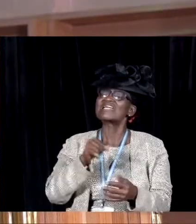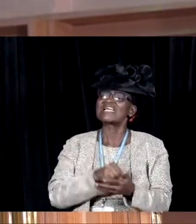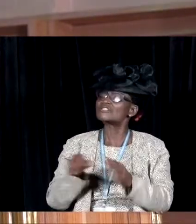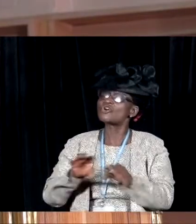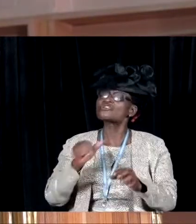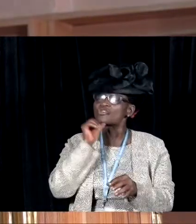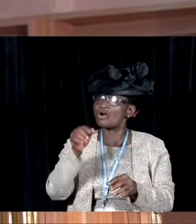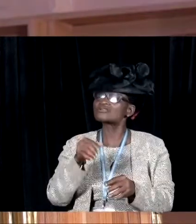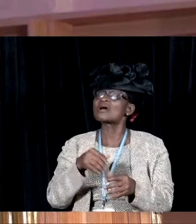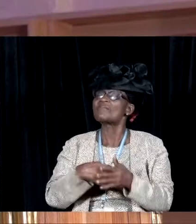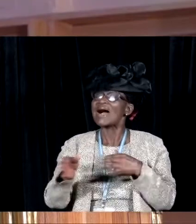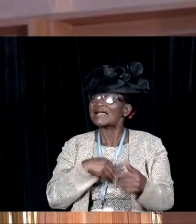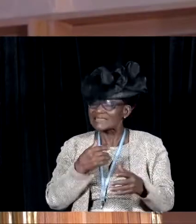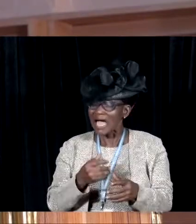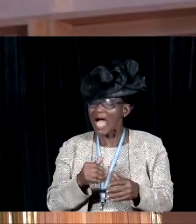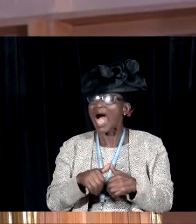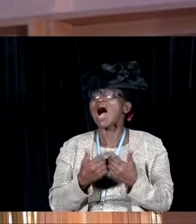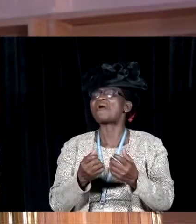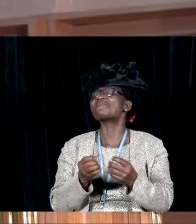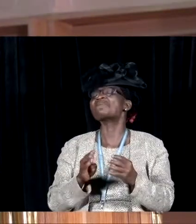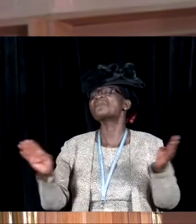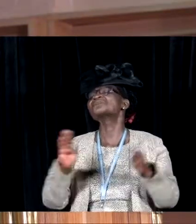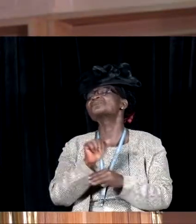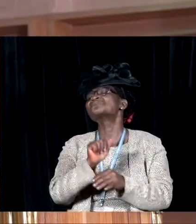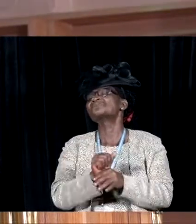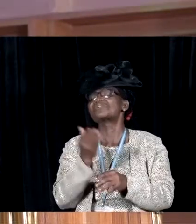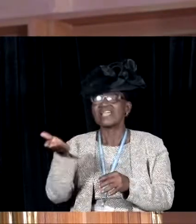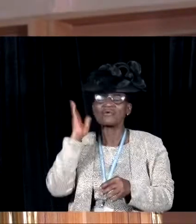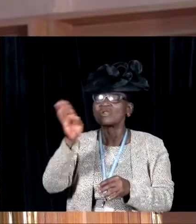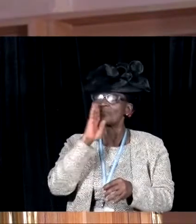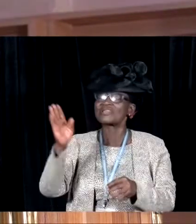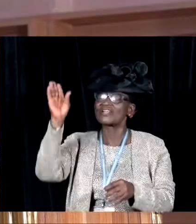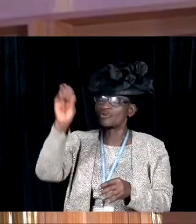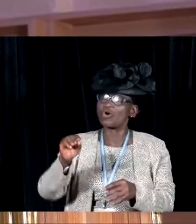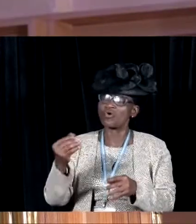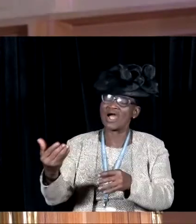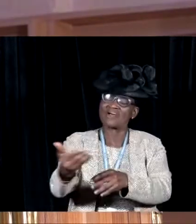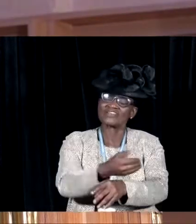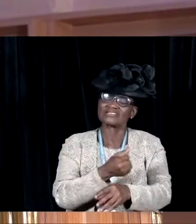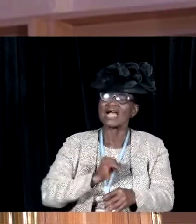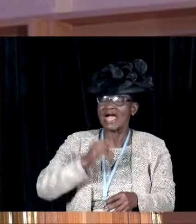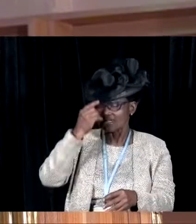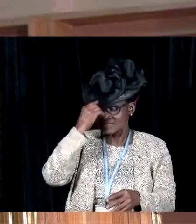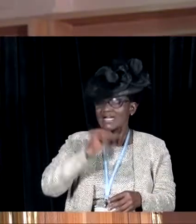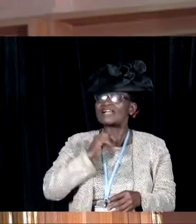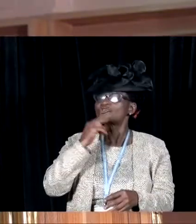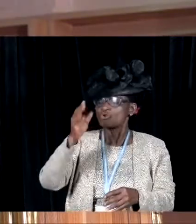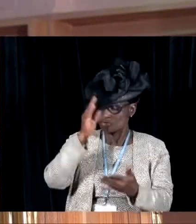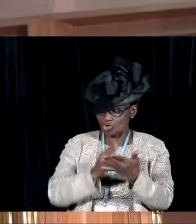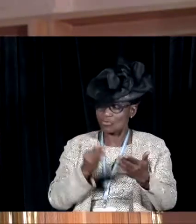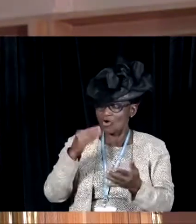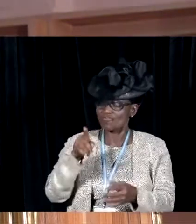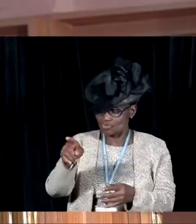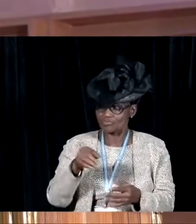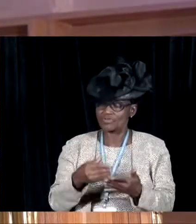will be no harvest. I mean, I think I've told some of you before. Suppose a man prepares